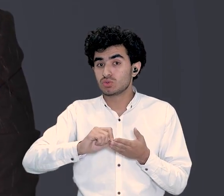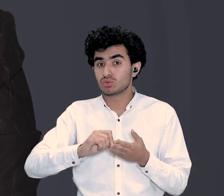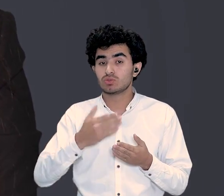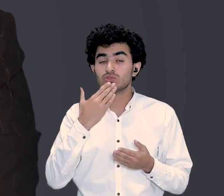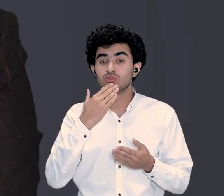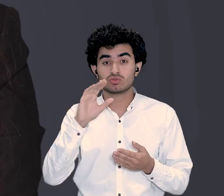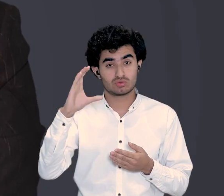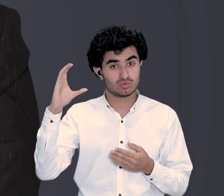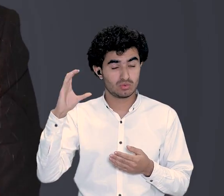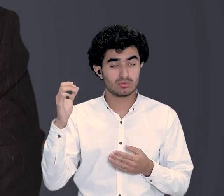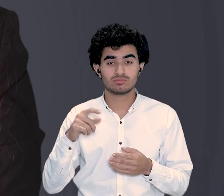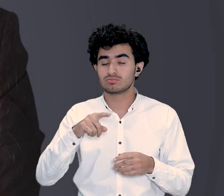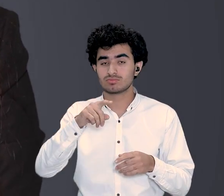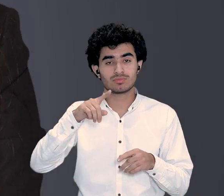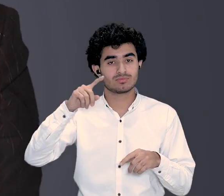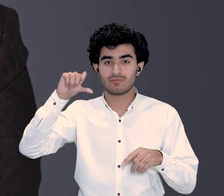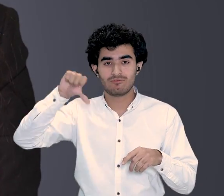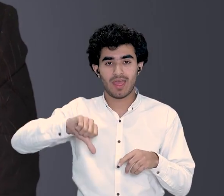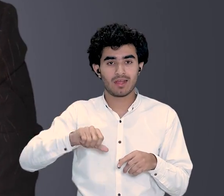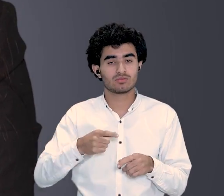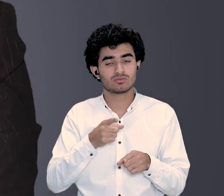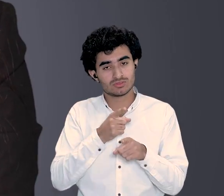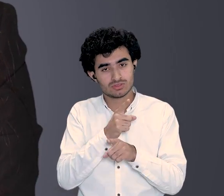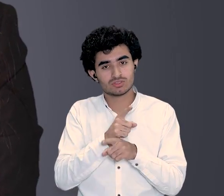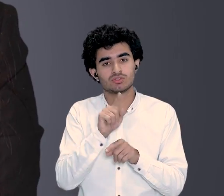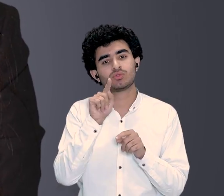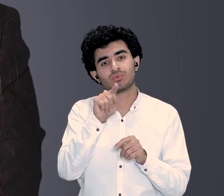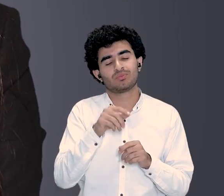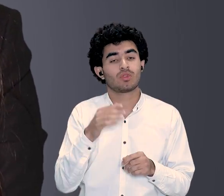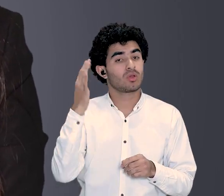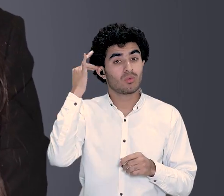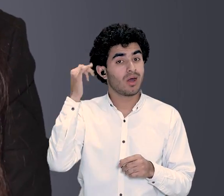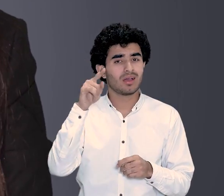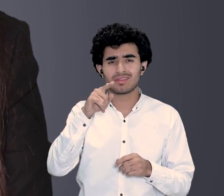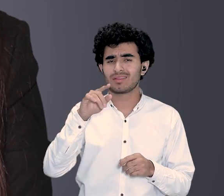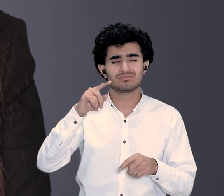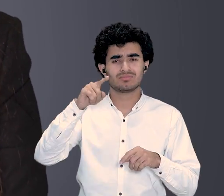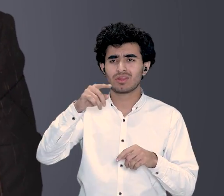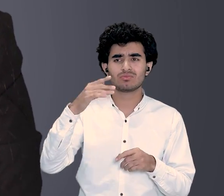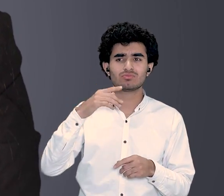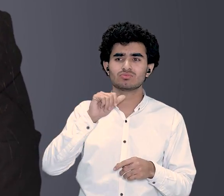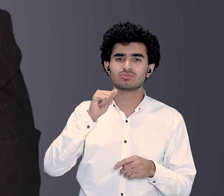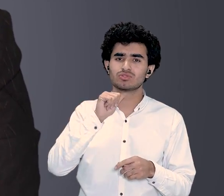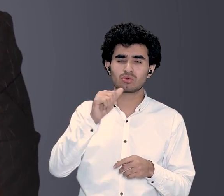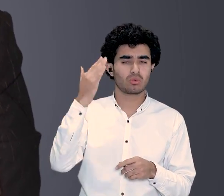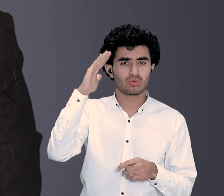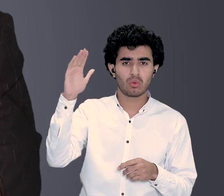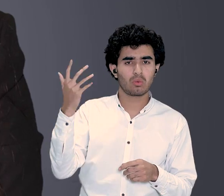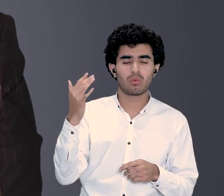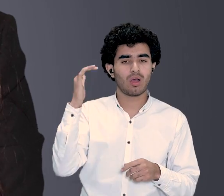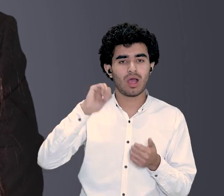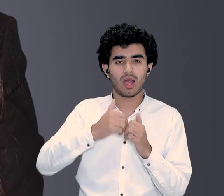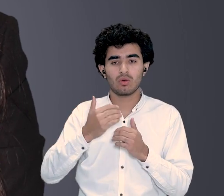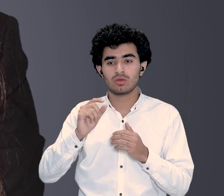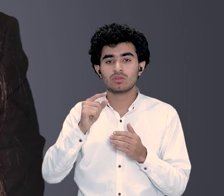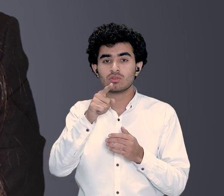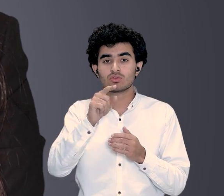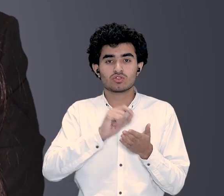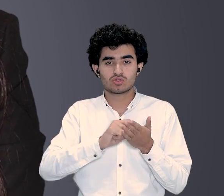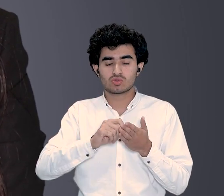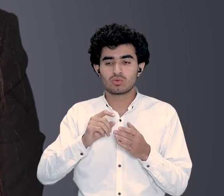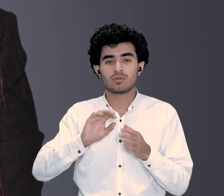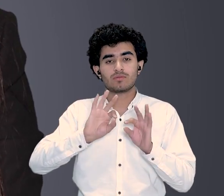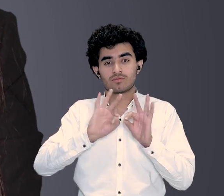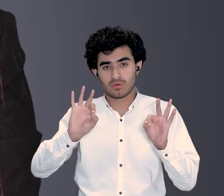of something intentional, but they simply don't know what jobs will exist when kids in school today will